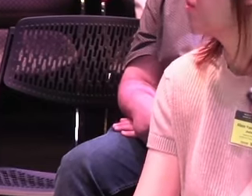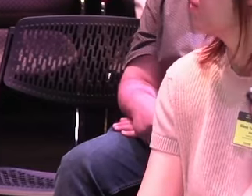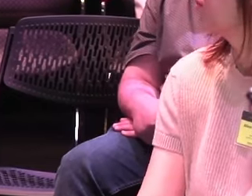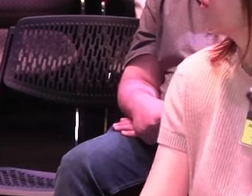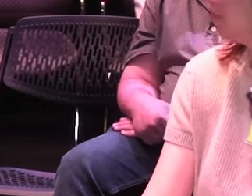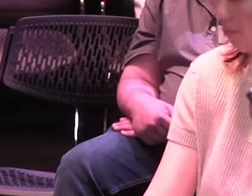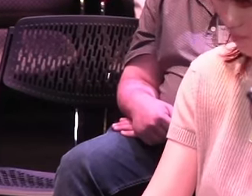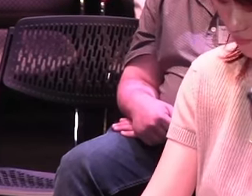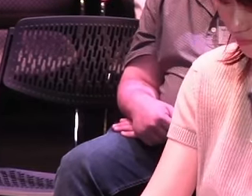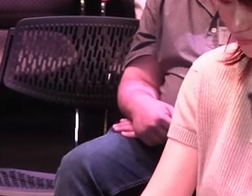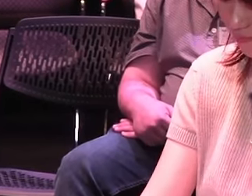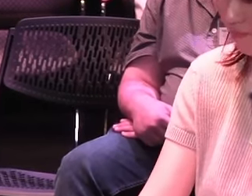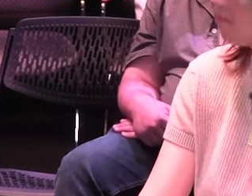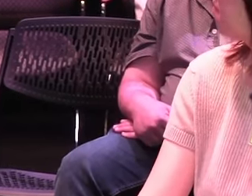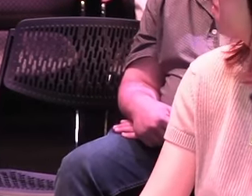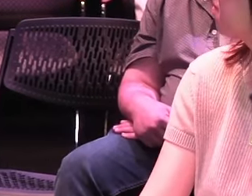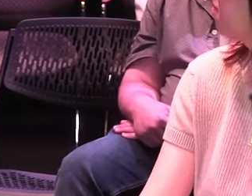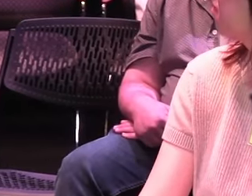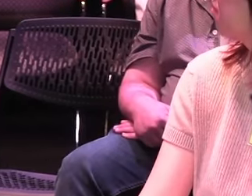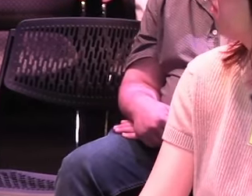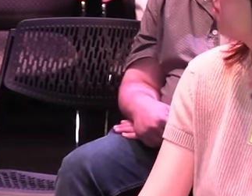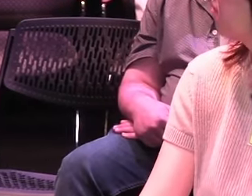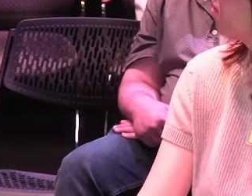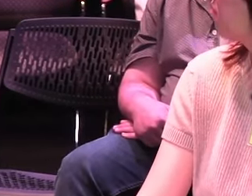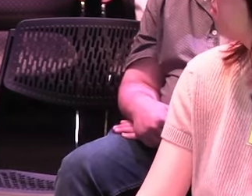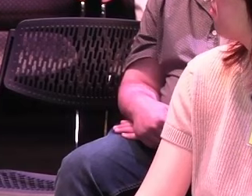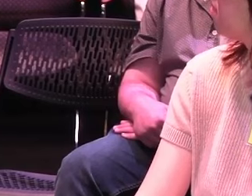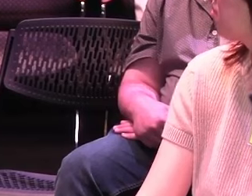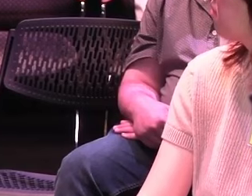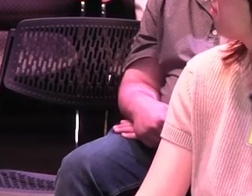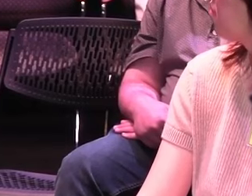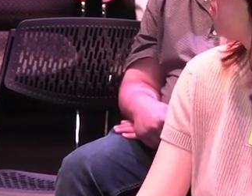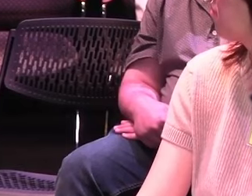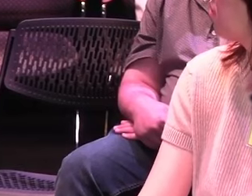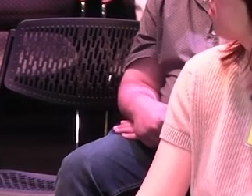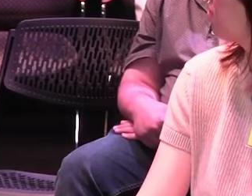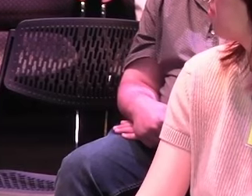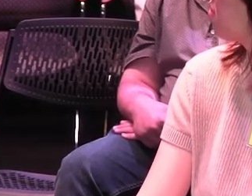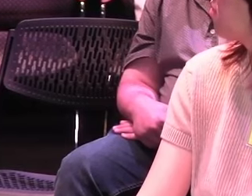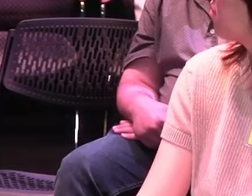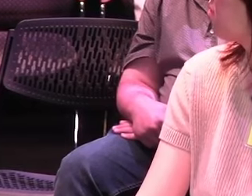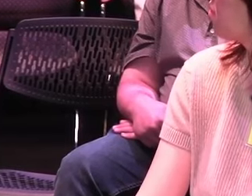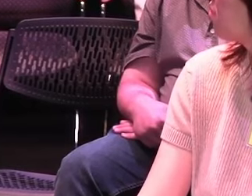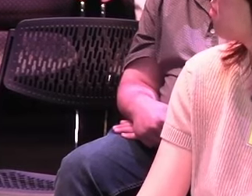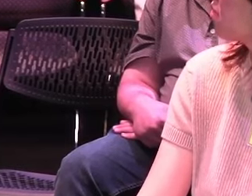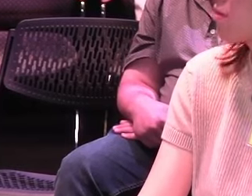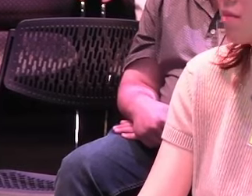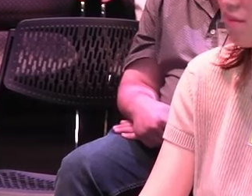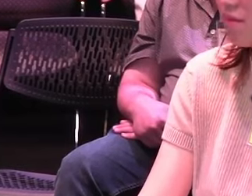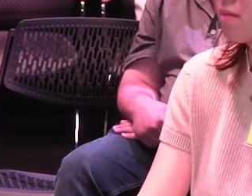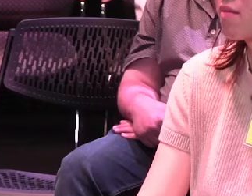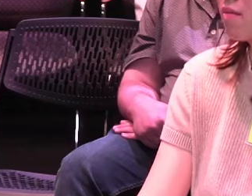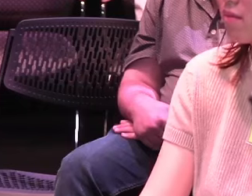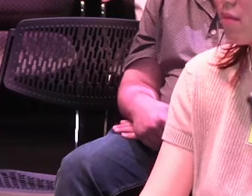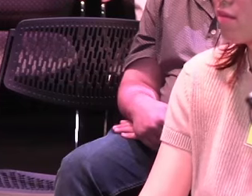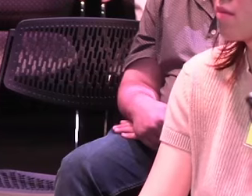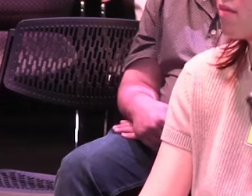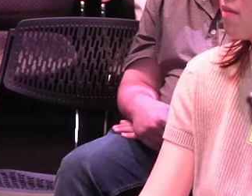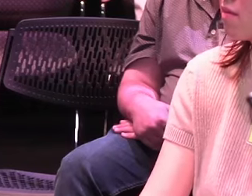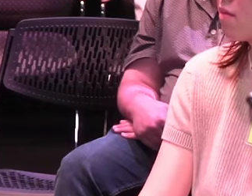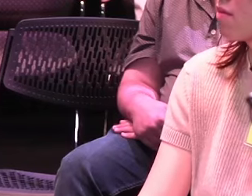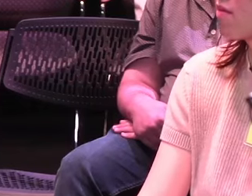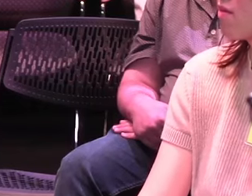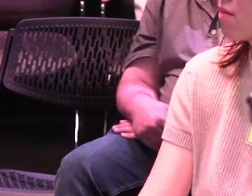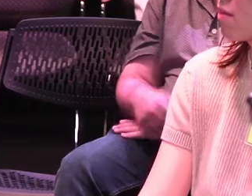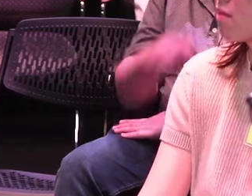your questions and provocations. I think there's so much more to discover and link in